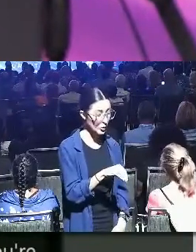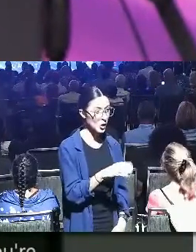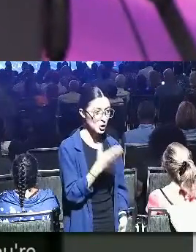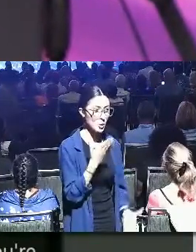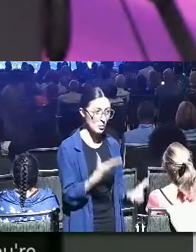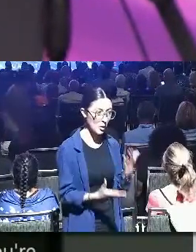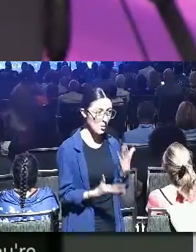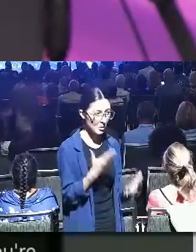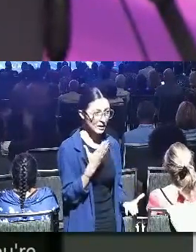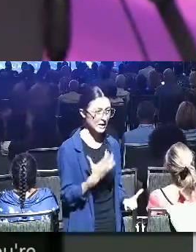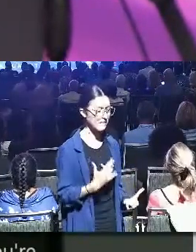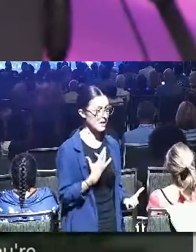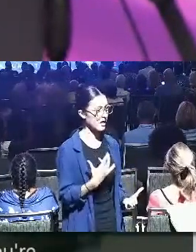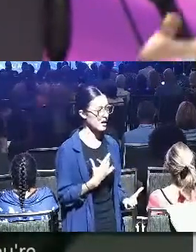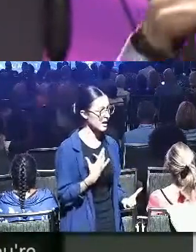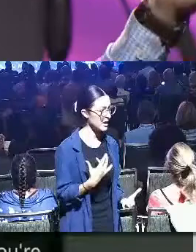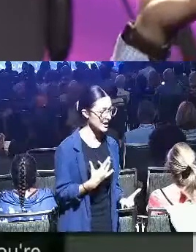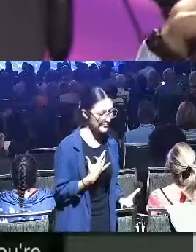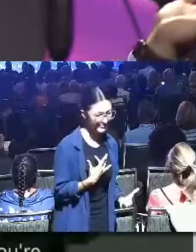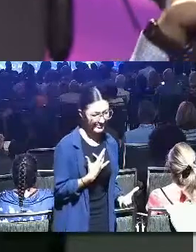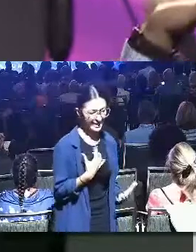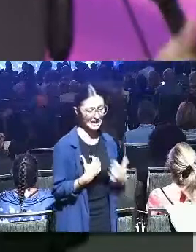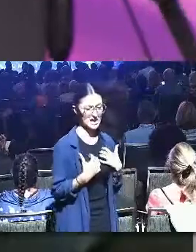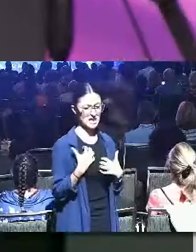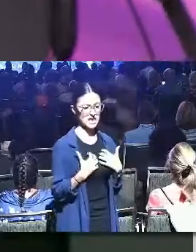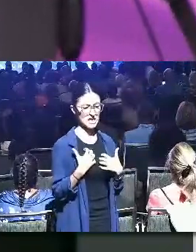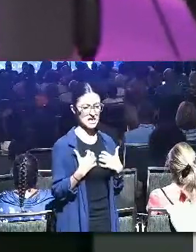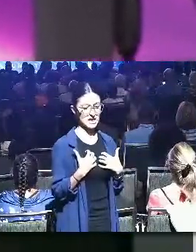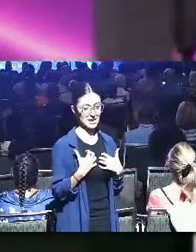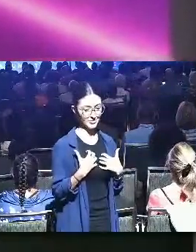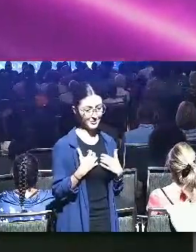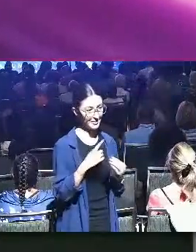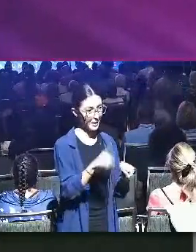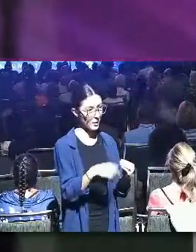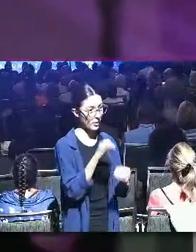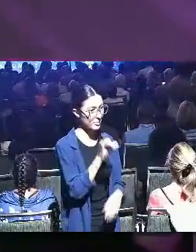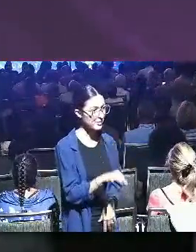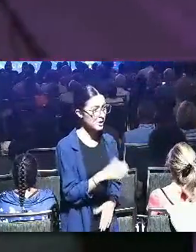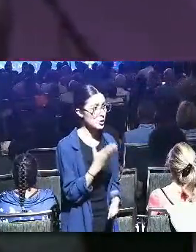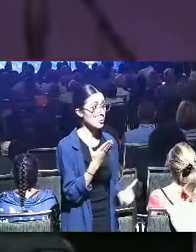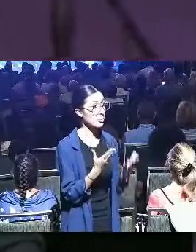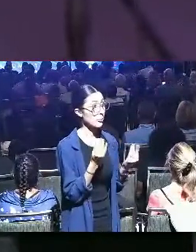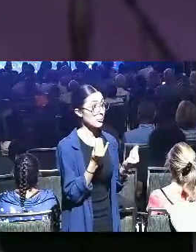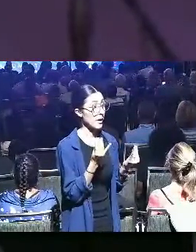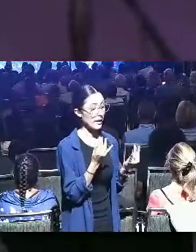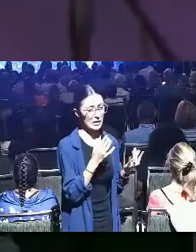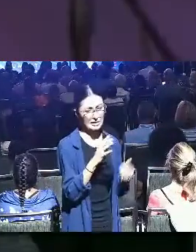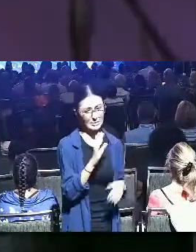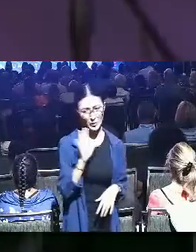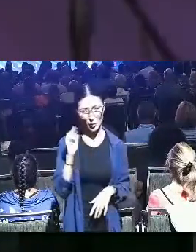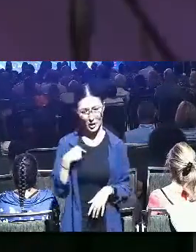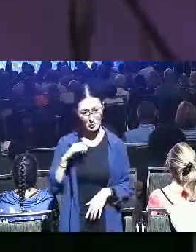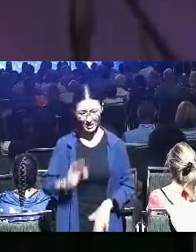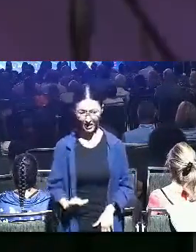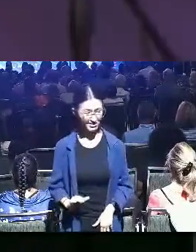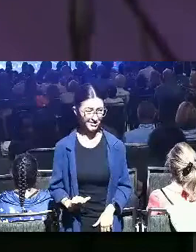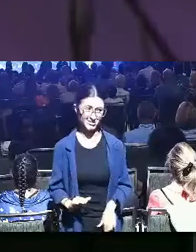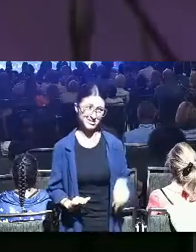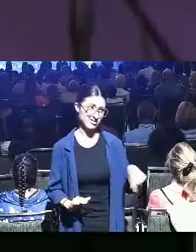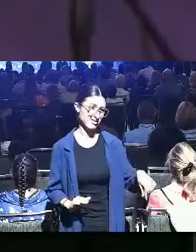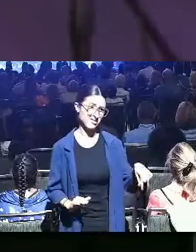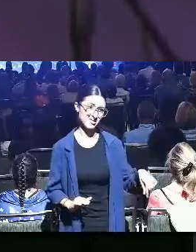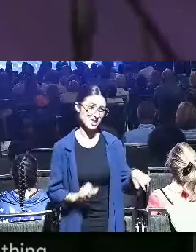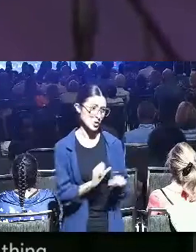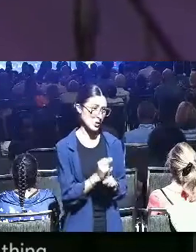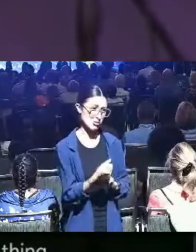you. And you're just like, it wasn't like this when I was a kid kind of thing. But you know, this is what we've